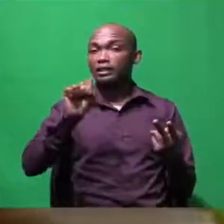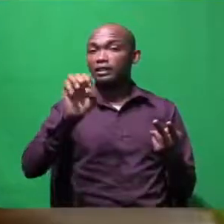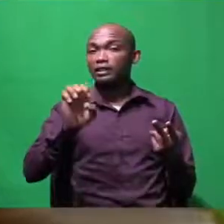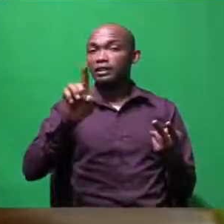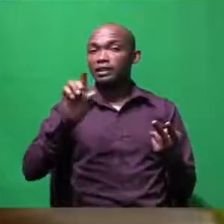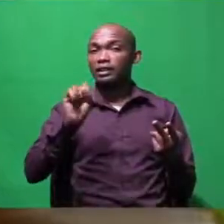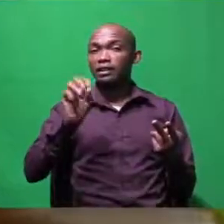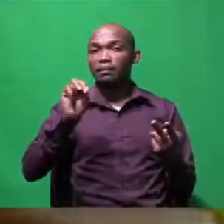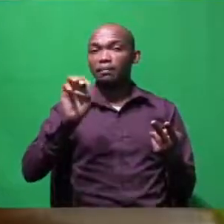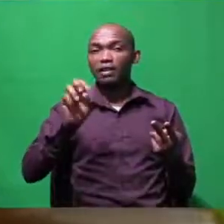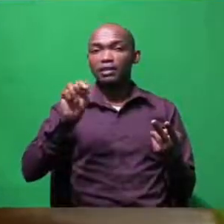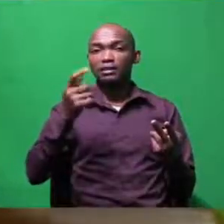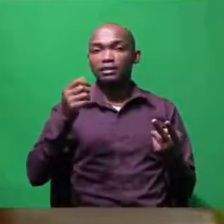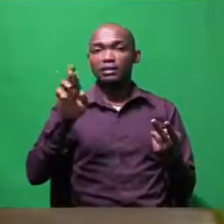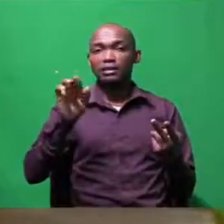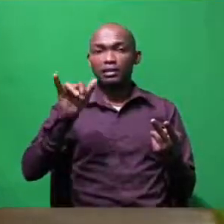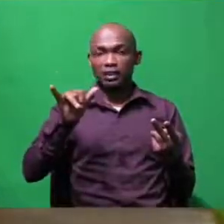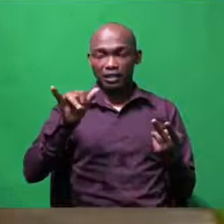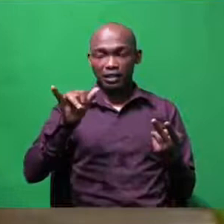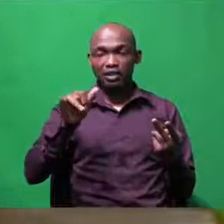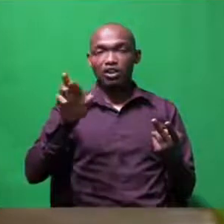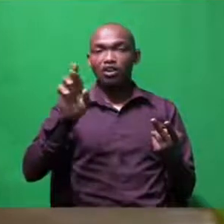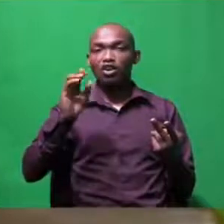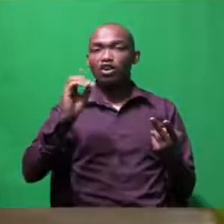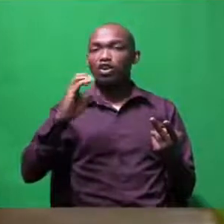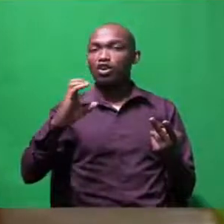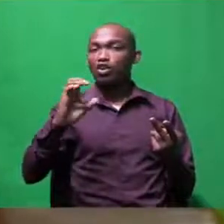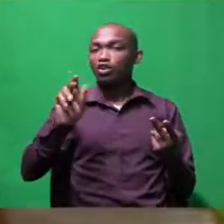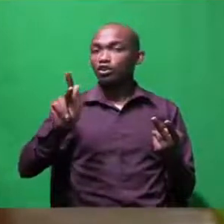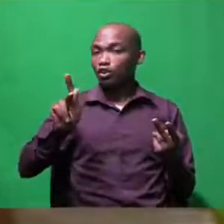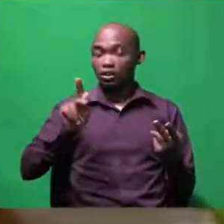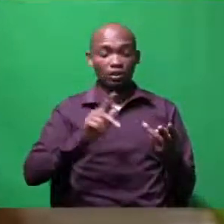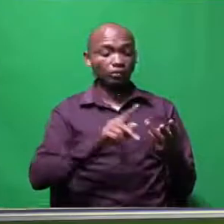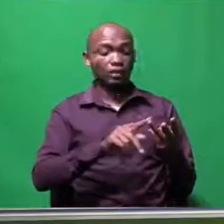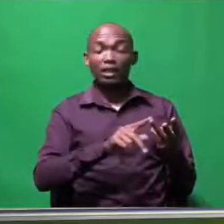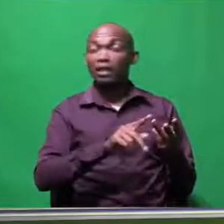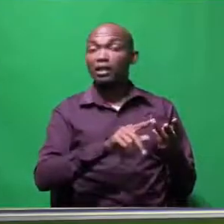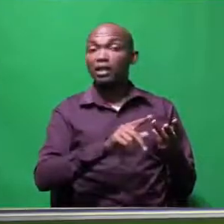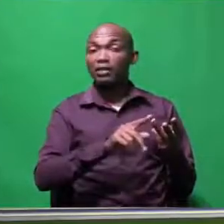sedimentary rock, and the third one we can talk is about